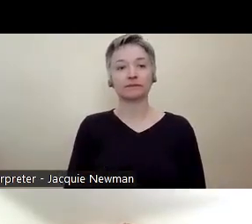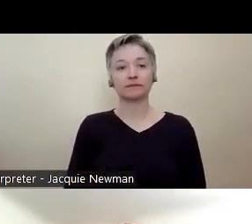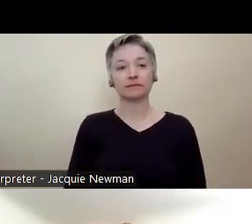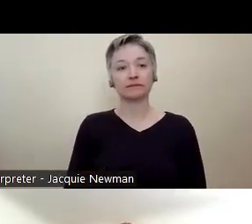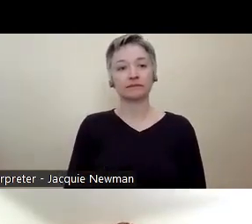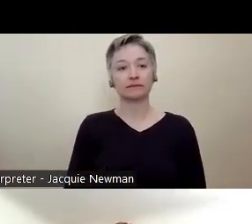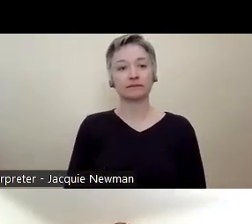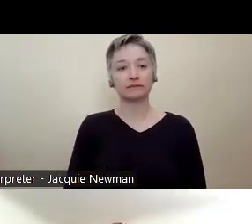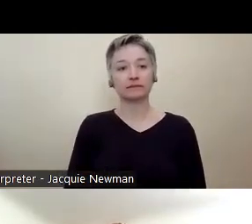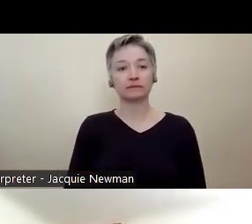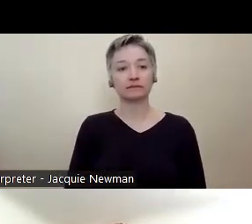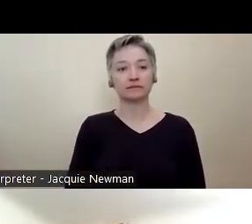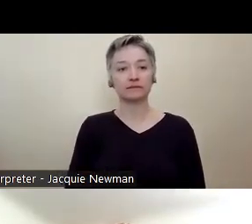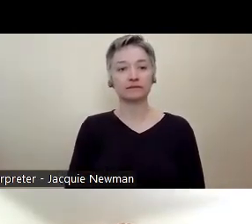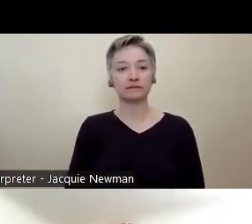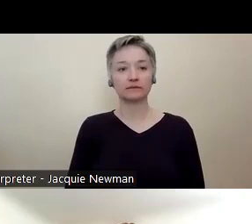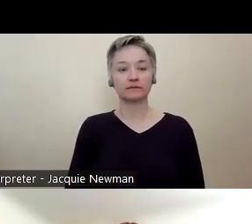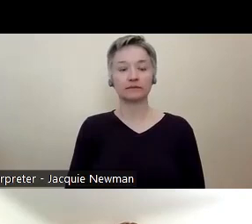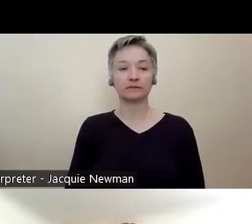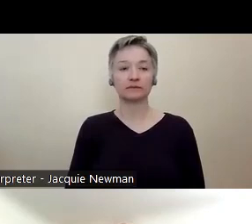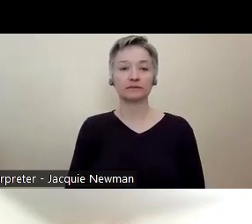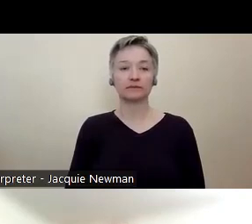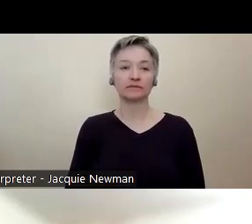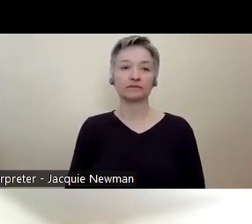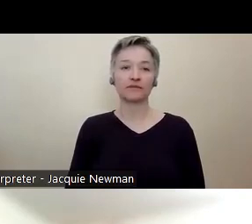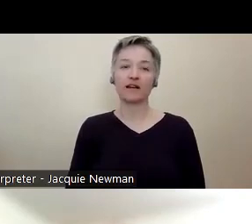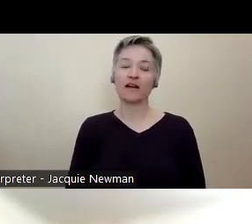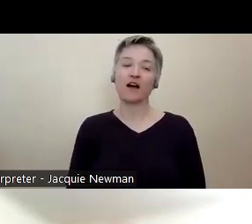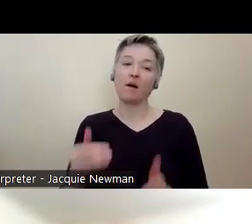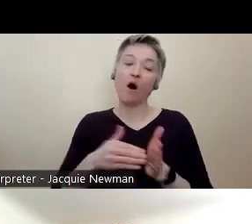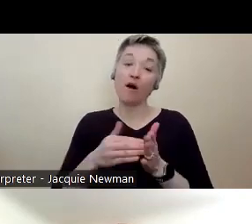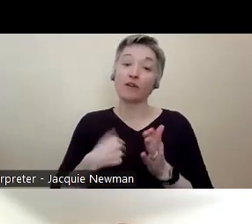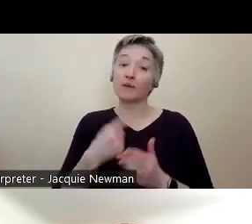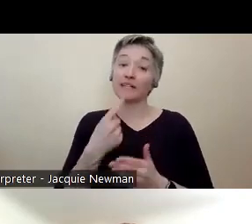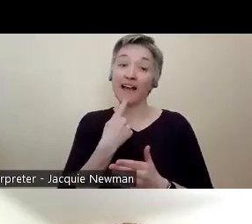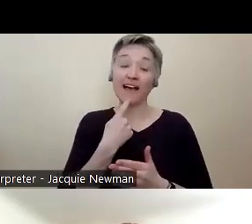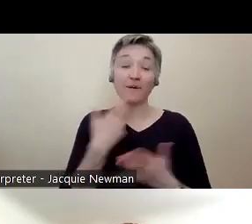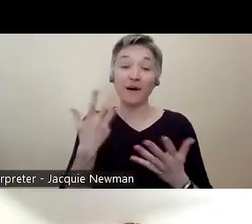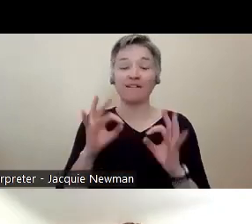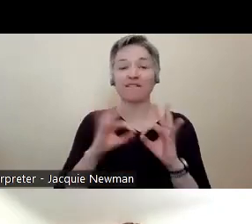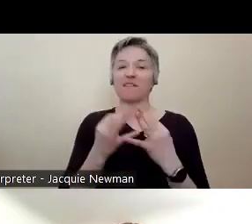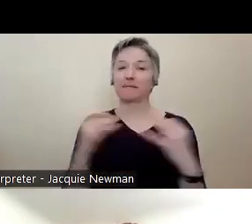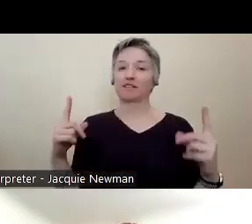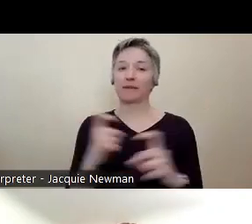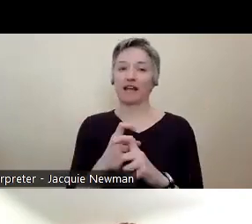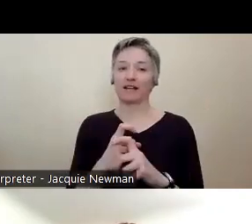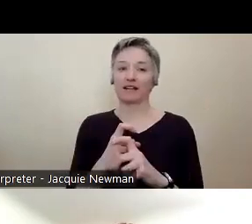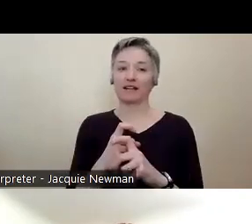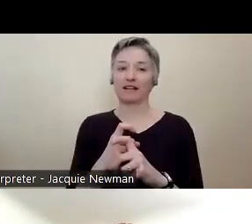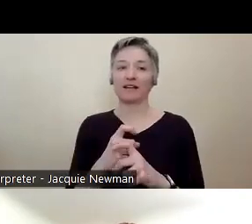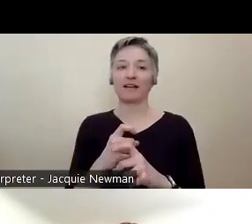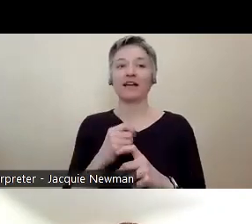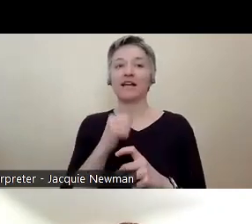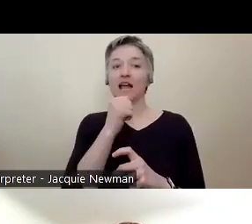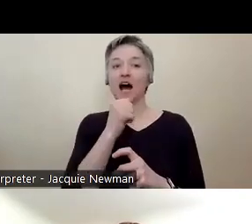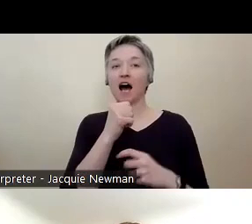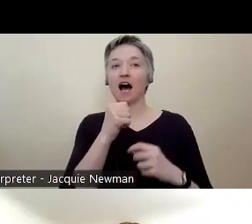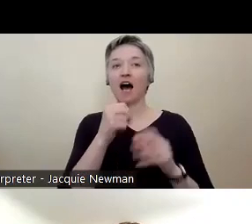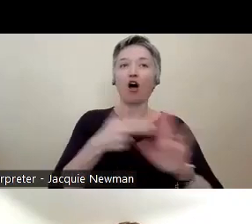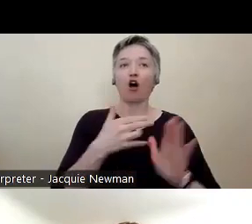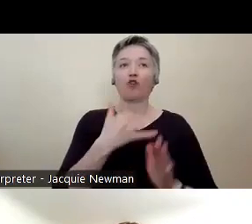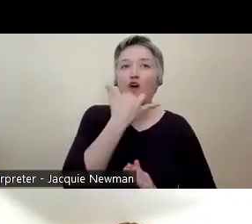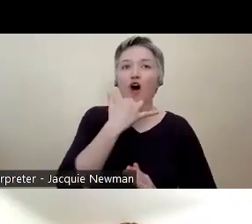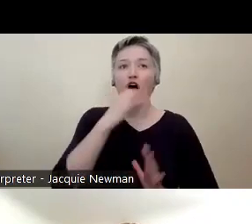But one of the things we say in cancer genetics all the time is that families are complicated. They're not wrong, they're not weird, they're just